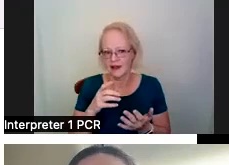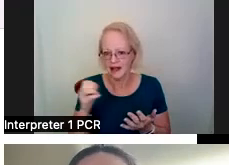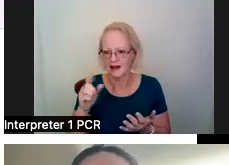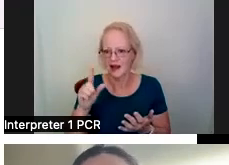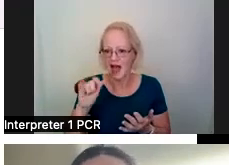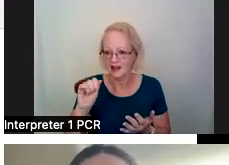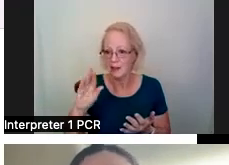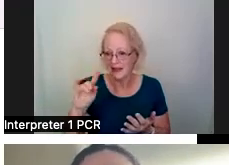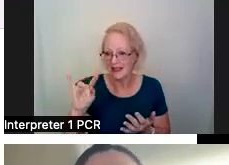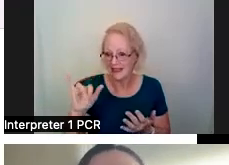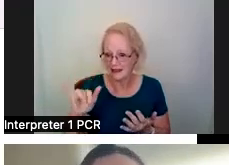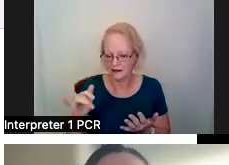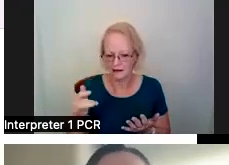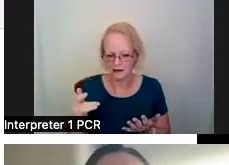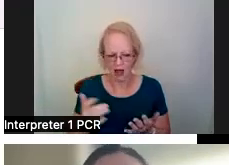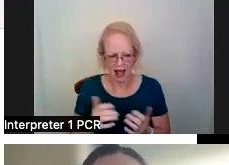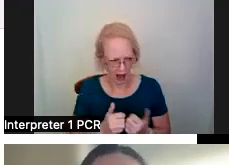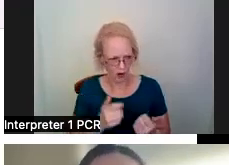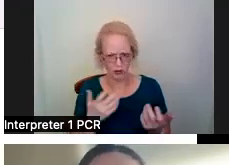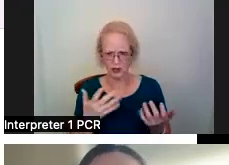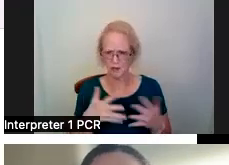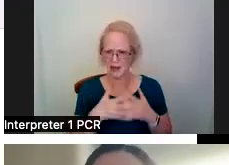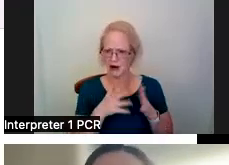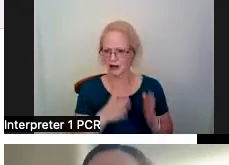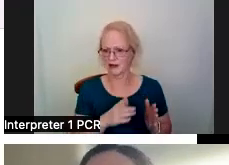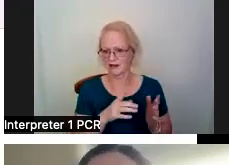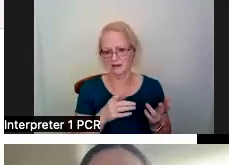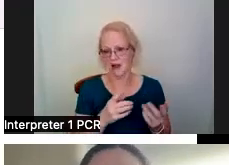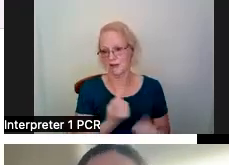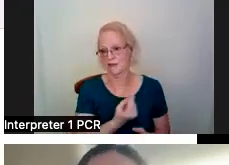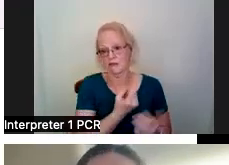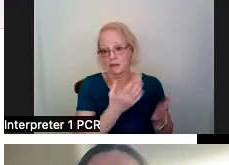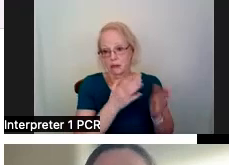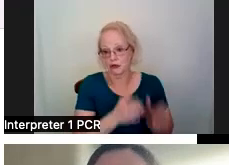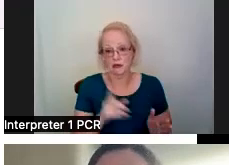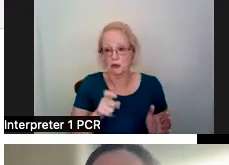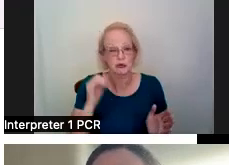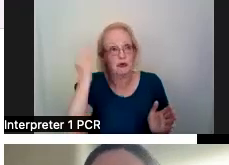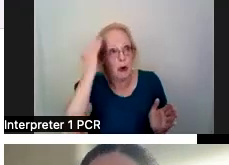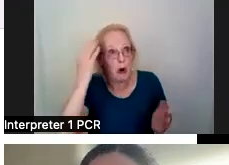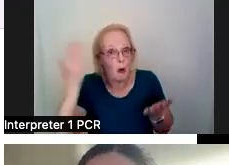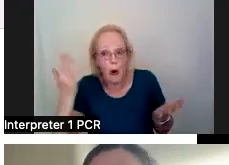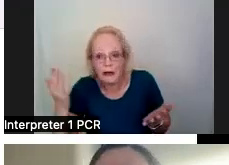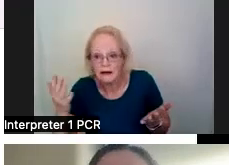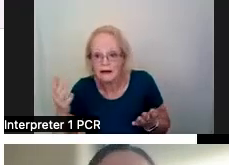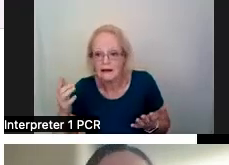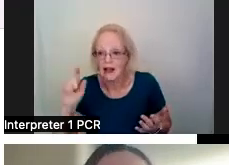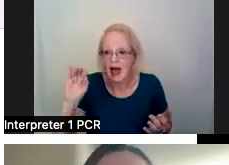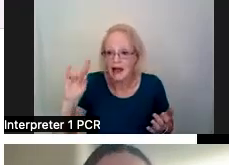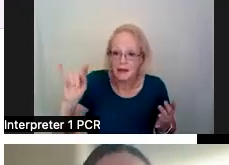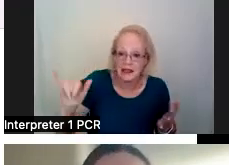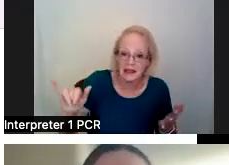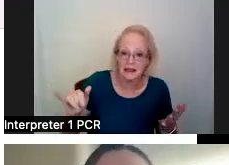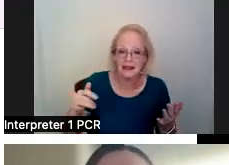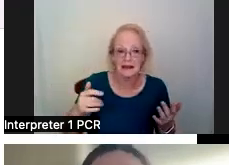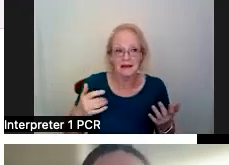American supposed to know how much of a liability they have already incurred merely by living and